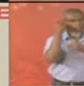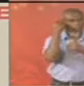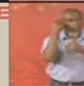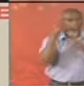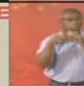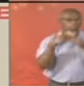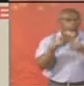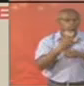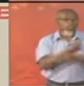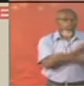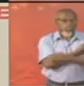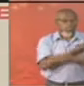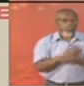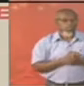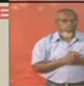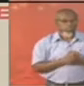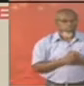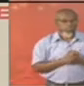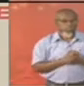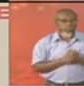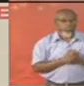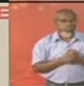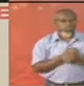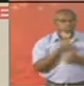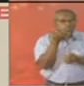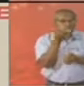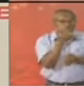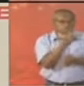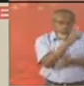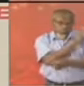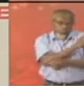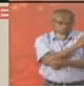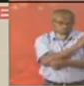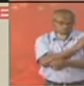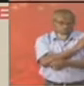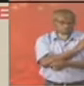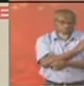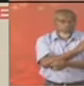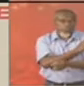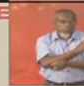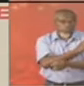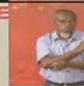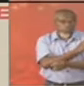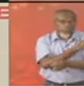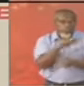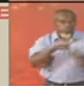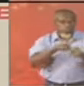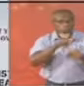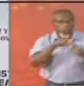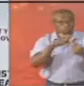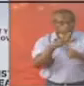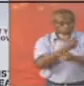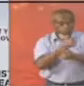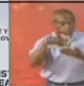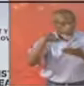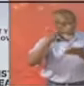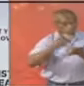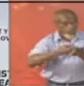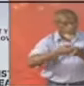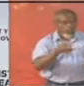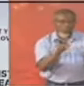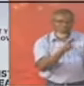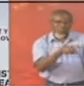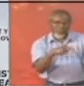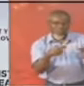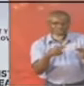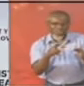this information to those in clinics so that they're better prepared to receive the vaccine when it is available. Thank you very much, Dr.